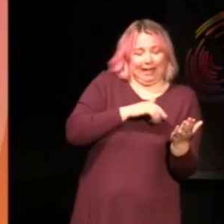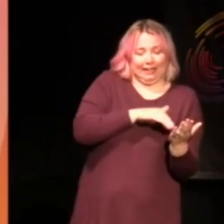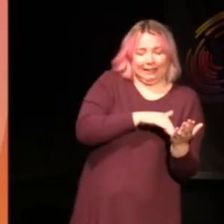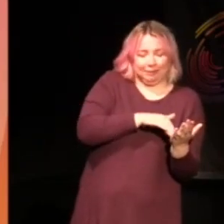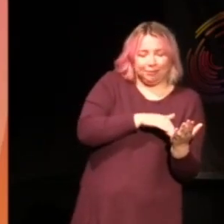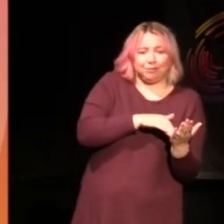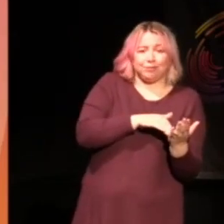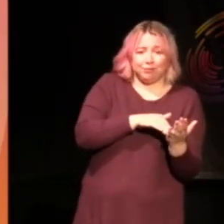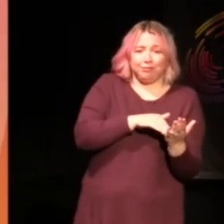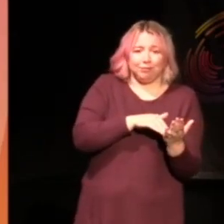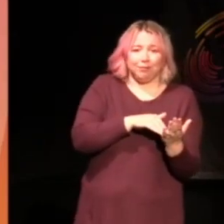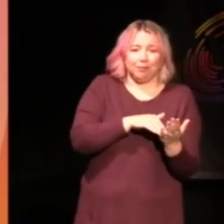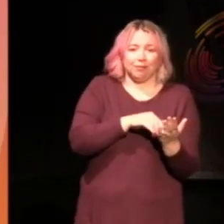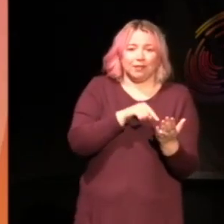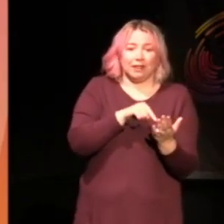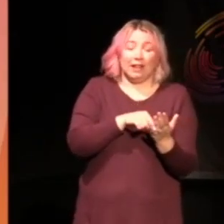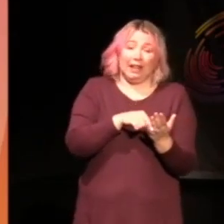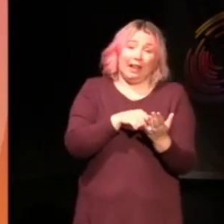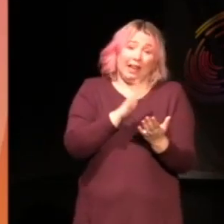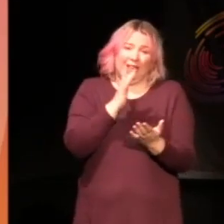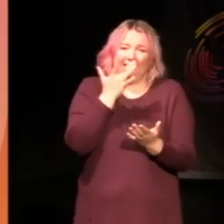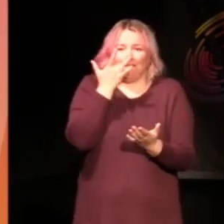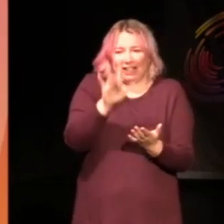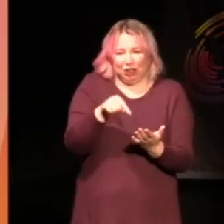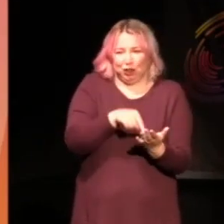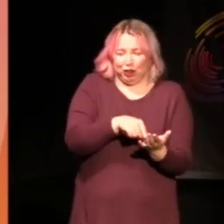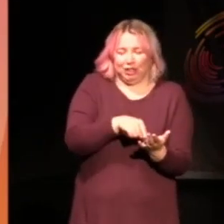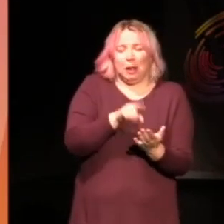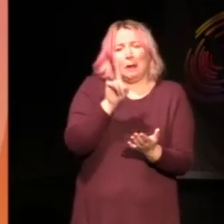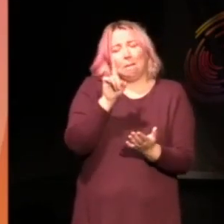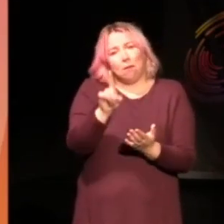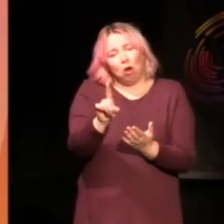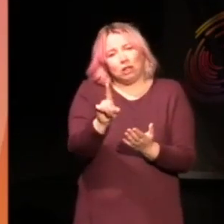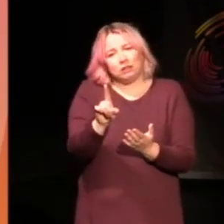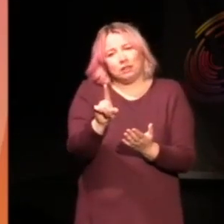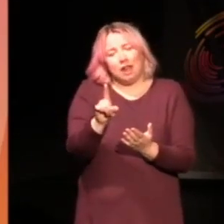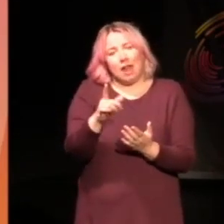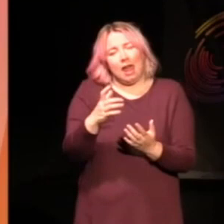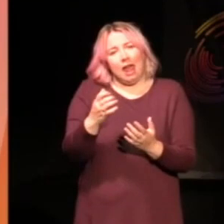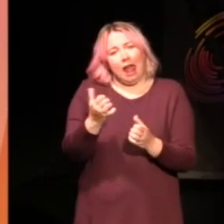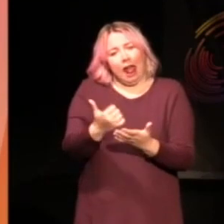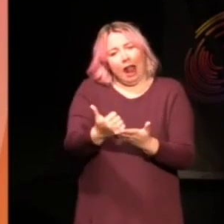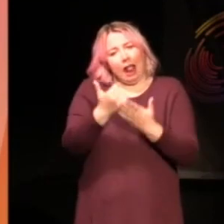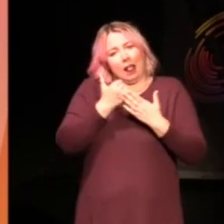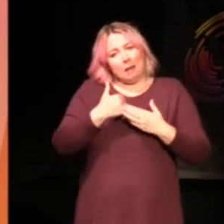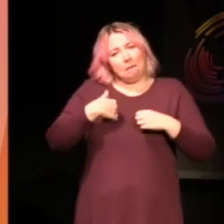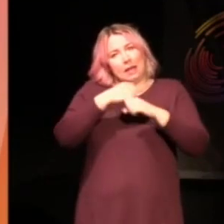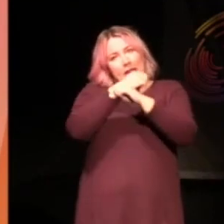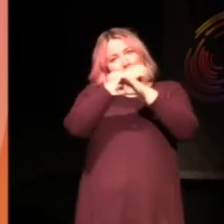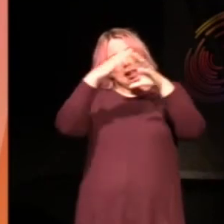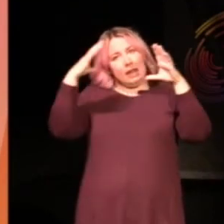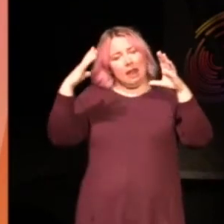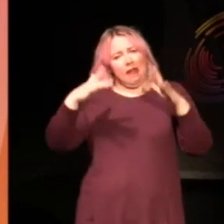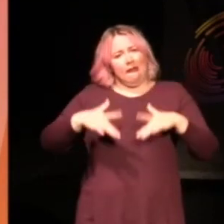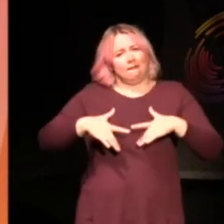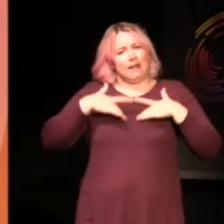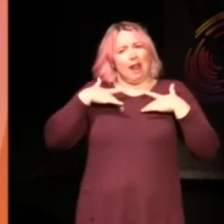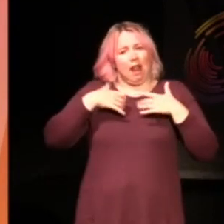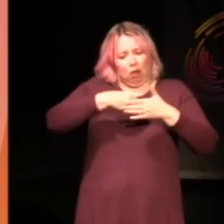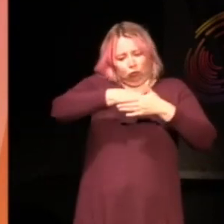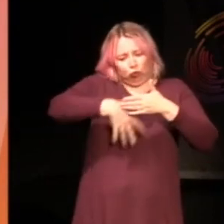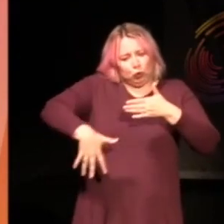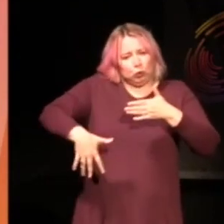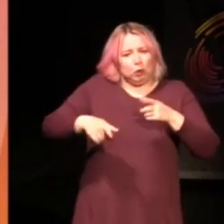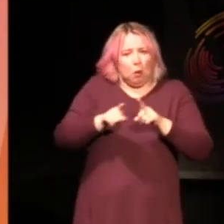there's a fig tree at the heart of that story, but it also gave me a chance to think about roots. What does it mean to be uprooted, almost